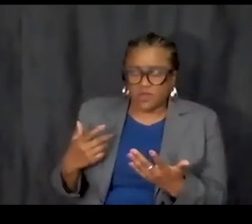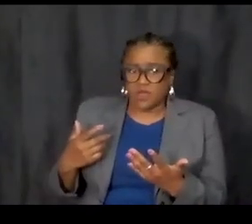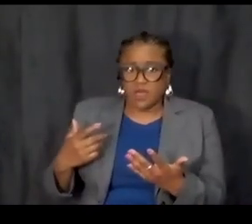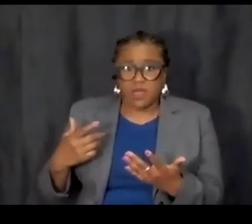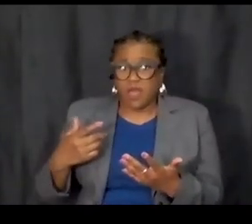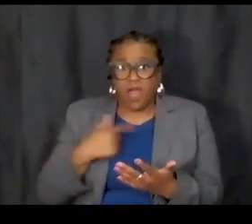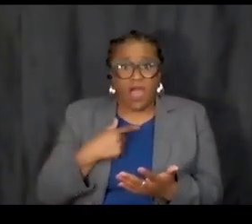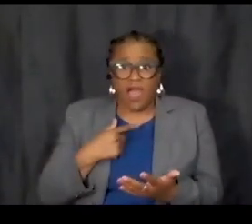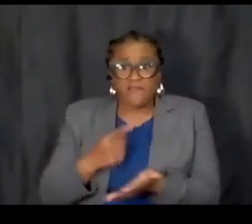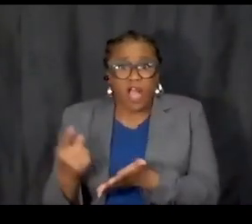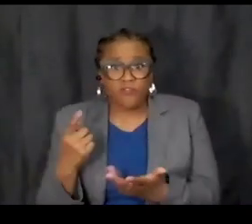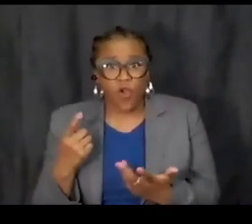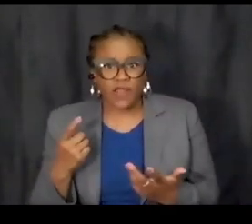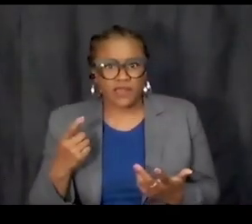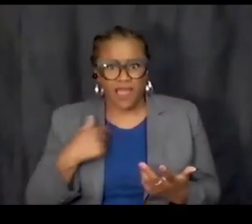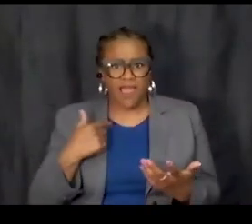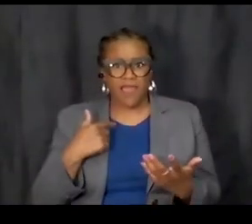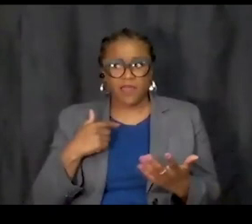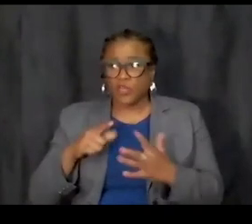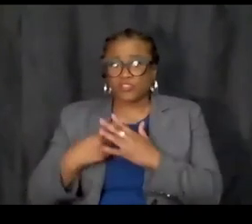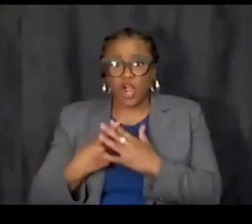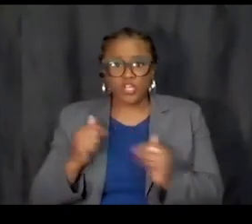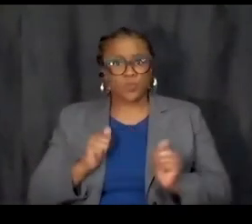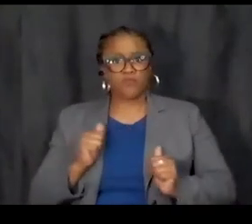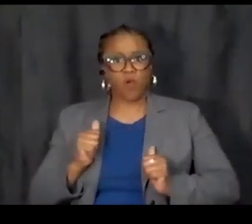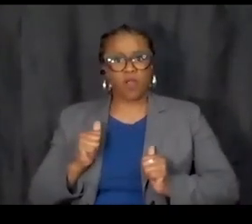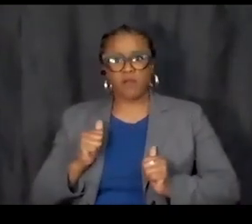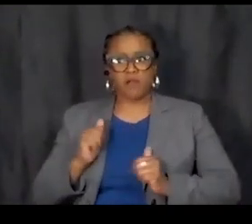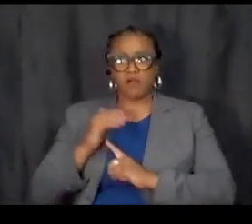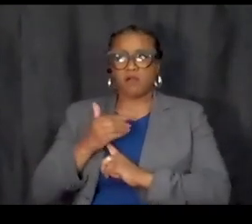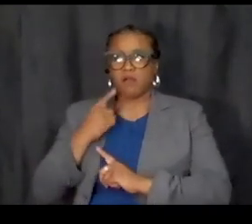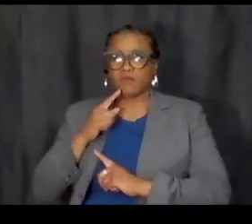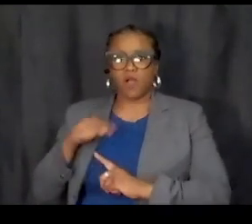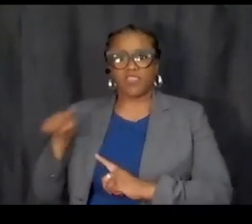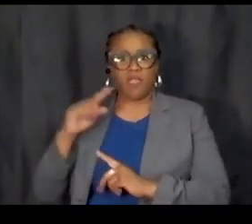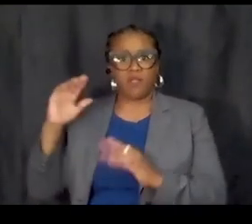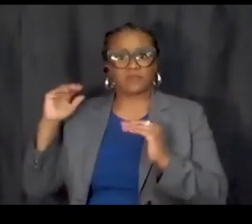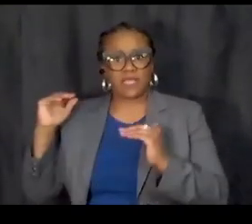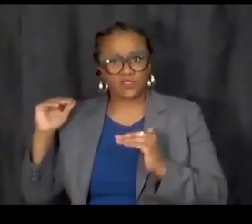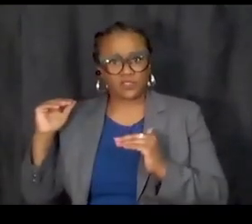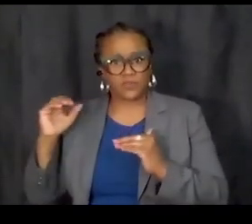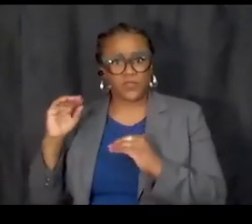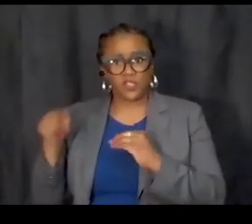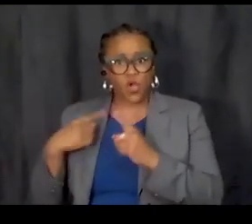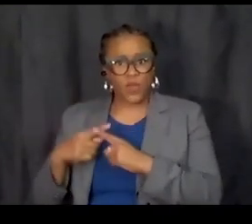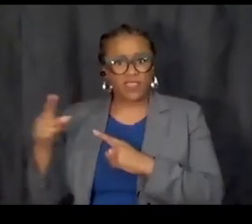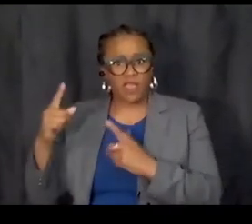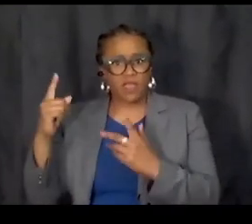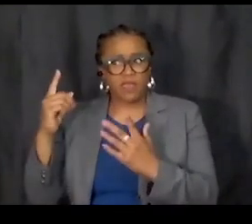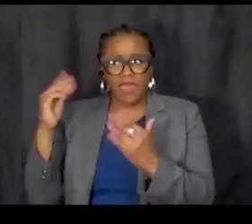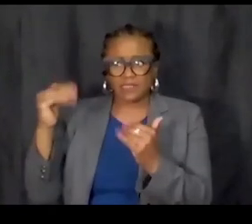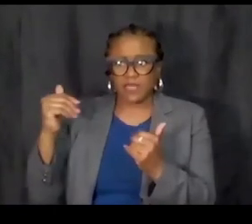did start to perform for their expectations, someone else's expectations of what a deaf or hard of hearing person